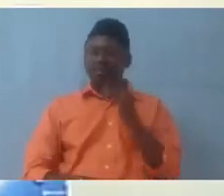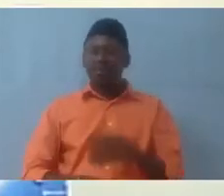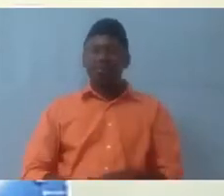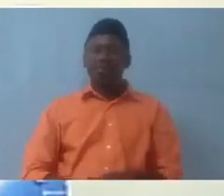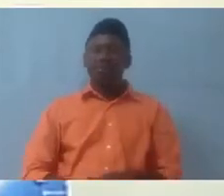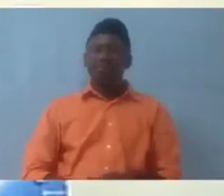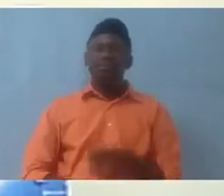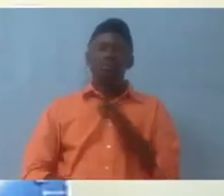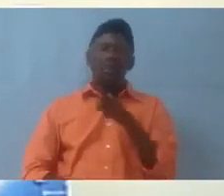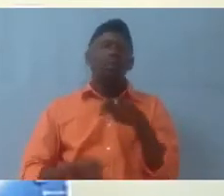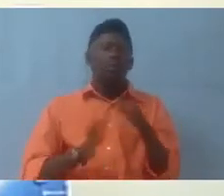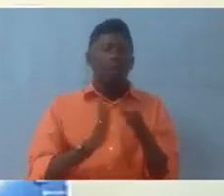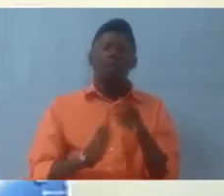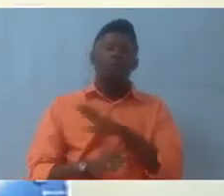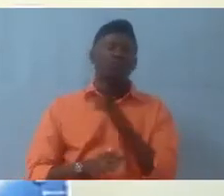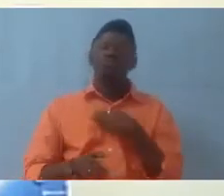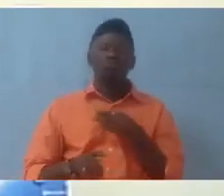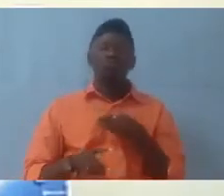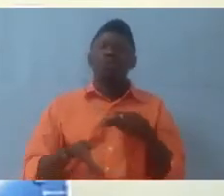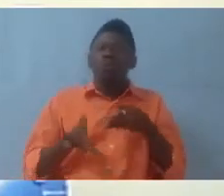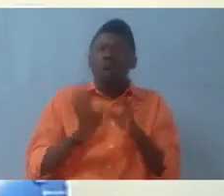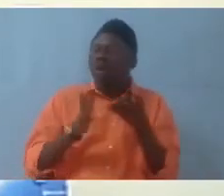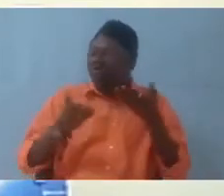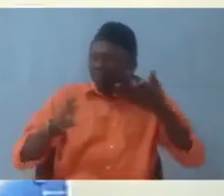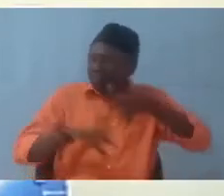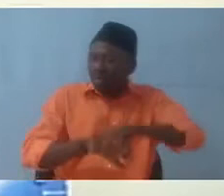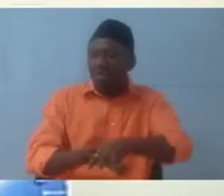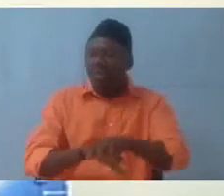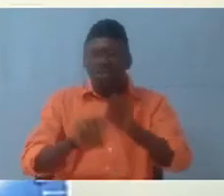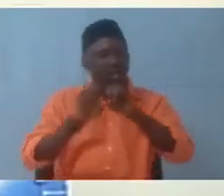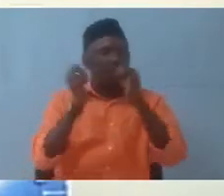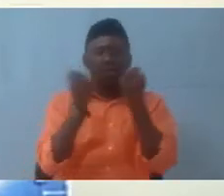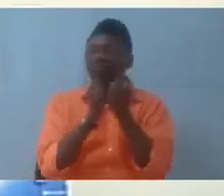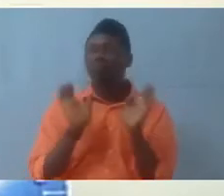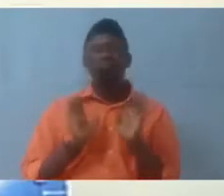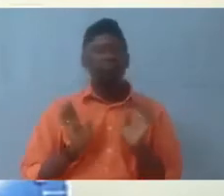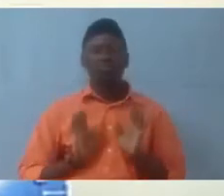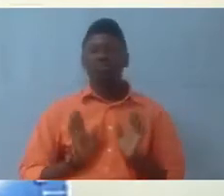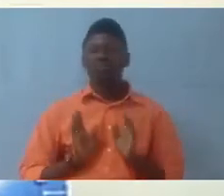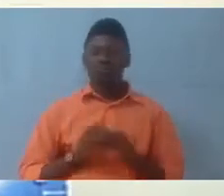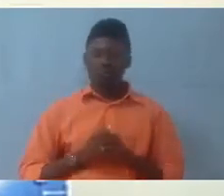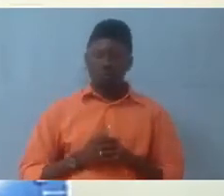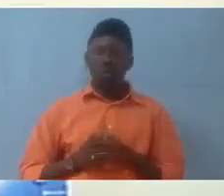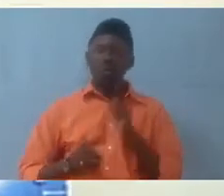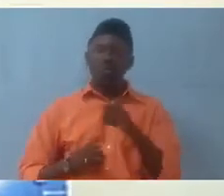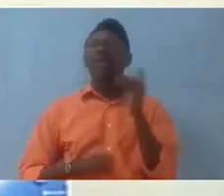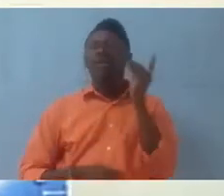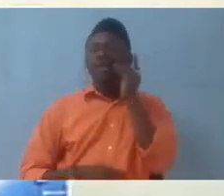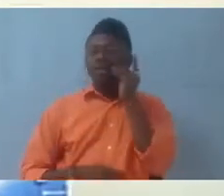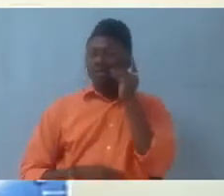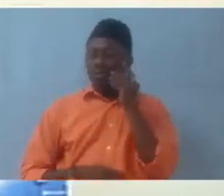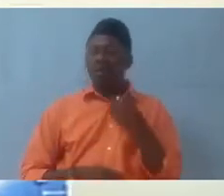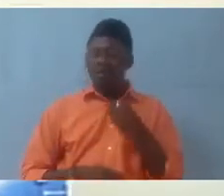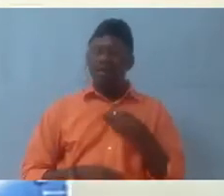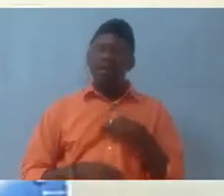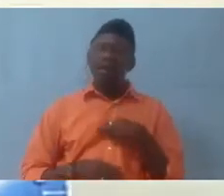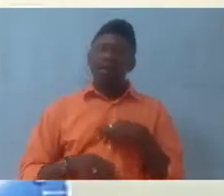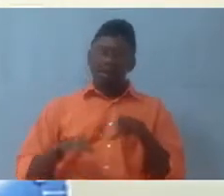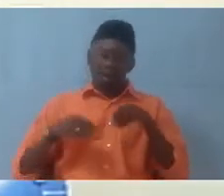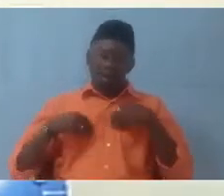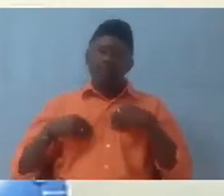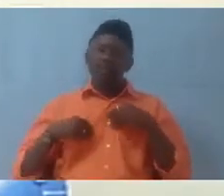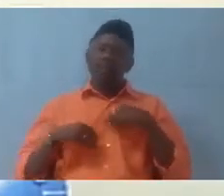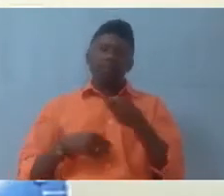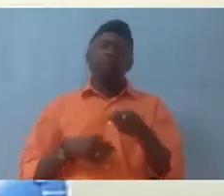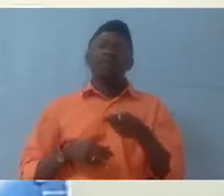of interference. Kon nak nekuton ci anam go xamné dañ ci dugalon loxo rek motax. But the dates were been agreed by the parties. Way